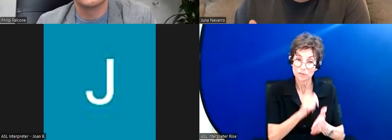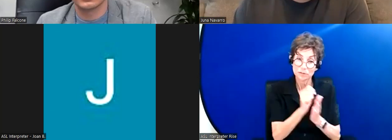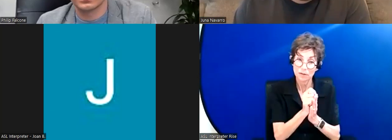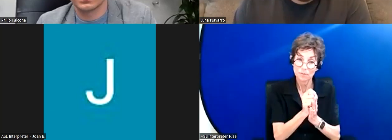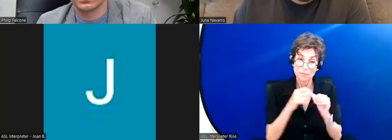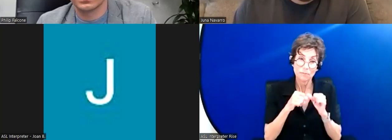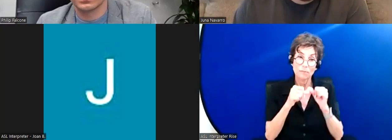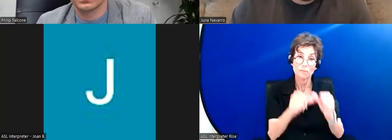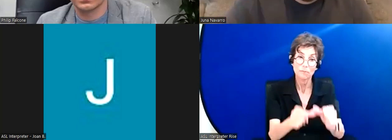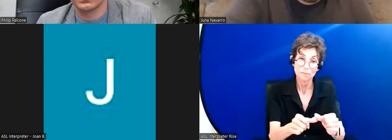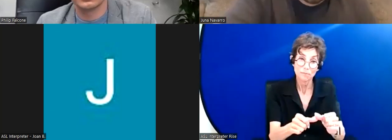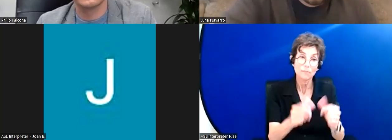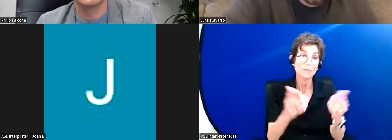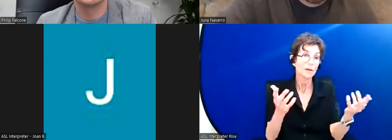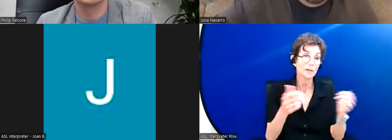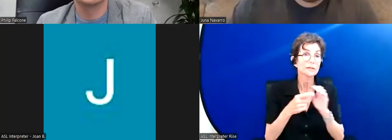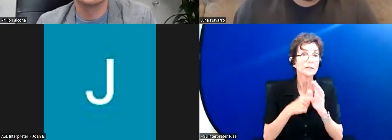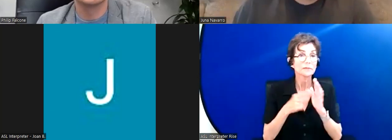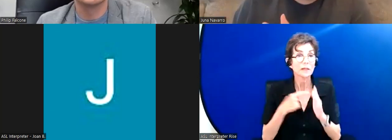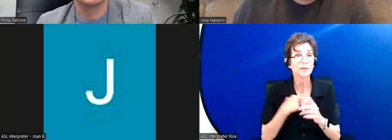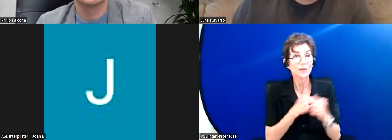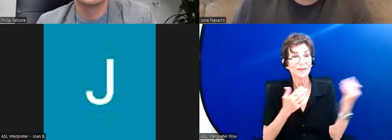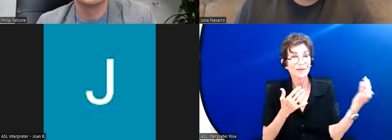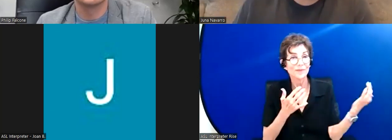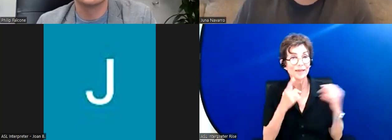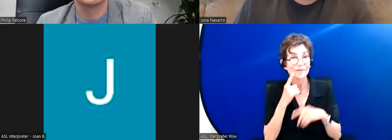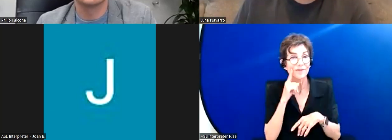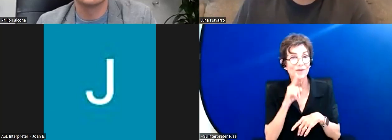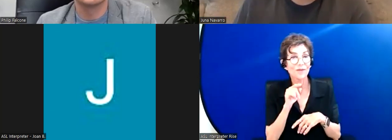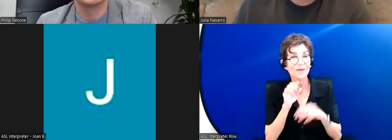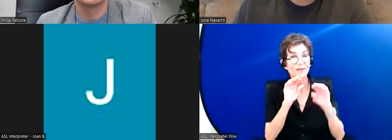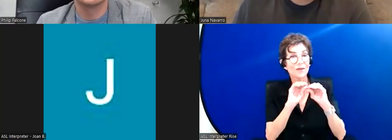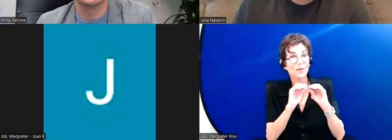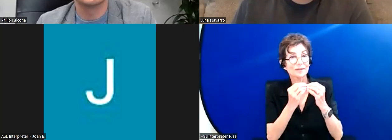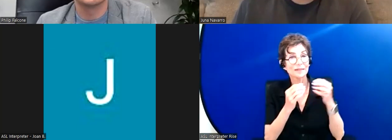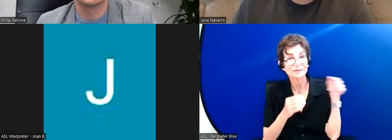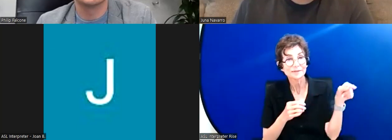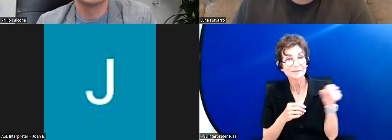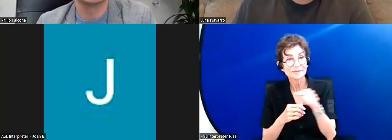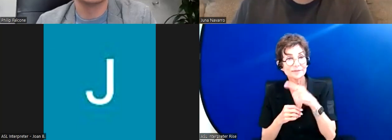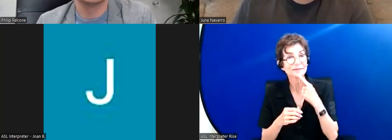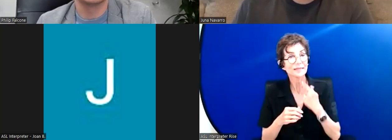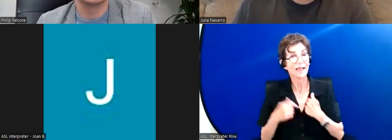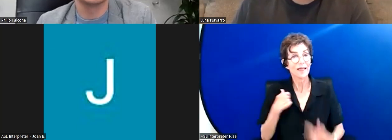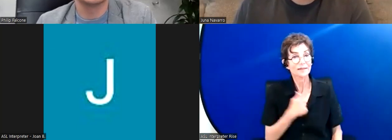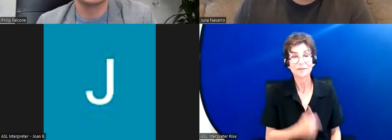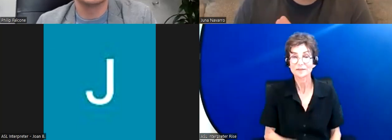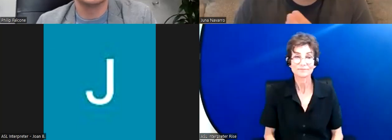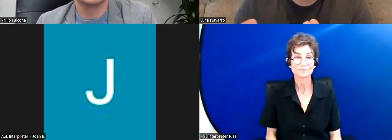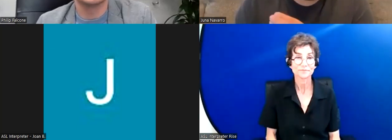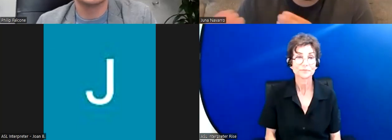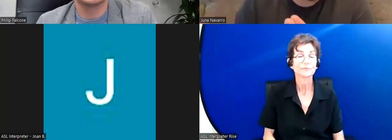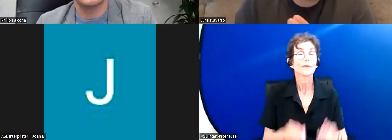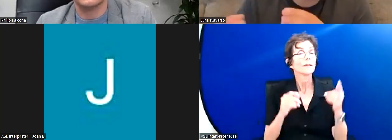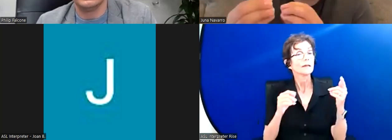think sometimes we wait for the organization to tell us like, well, how far, but at the same time, it's something that keeps both